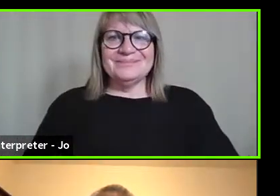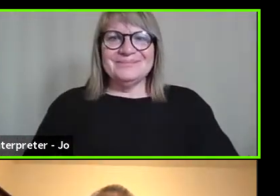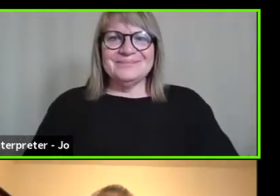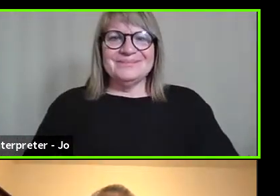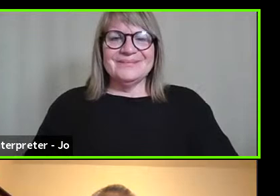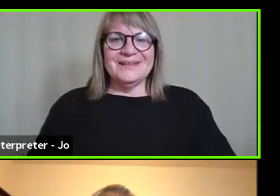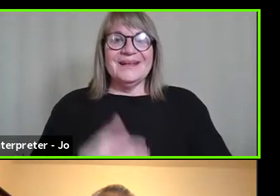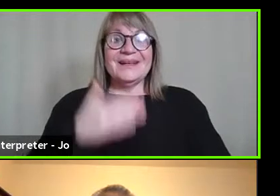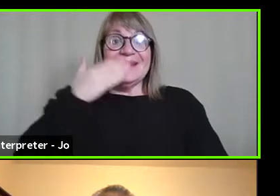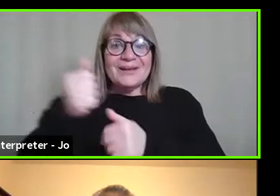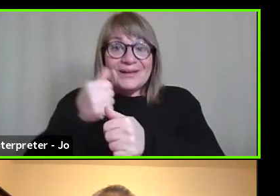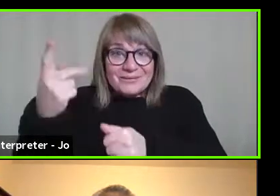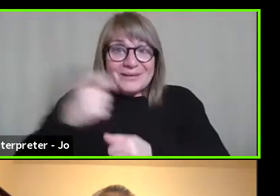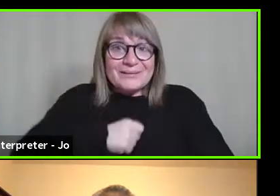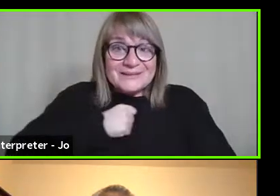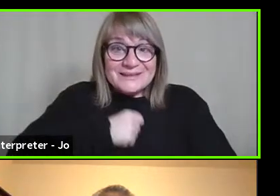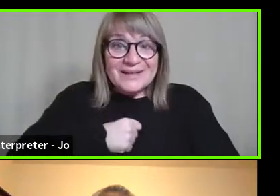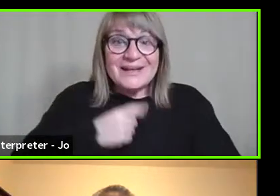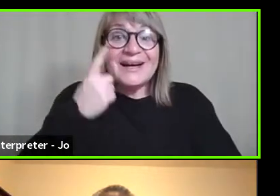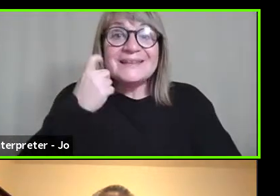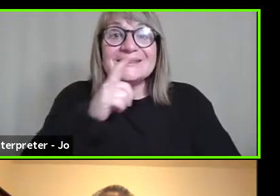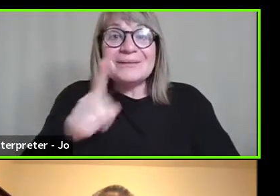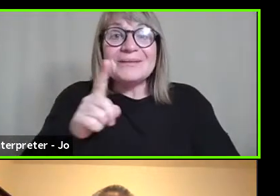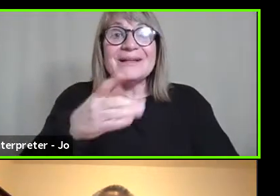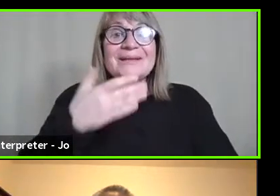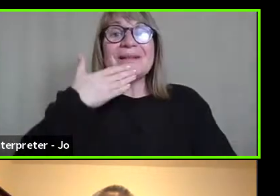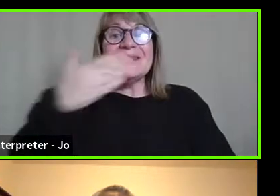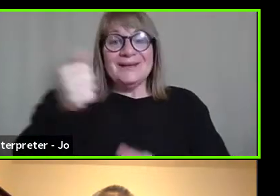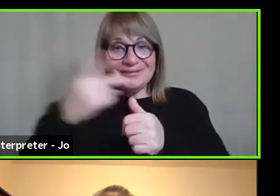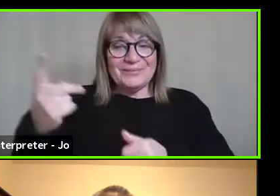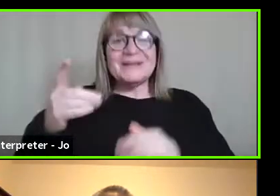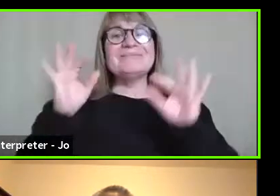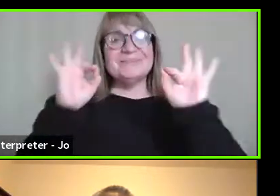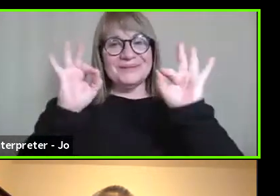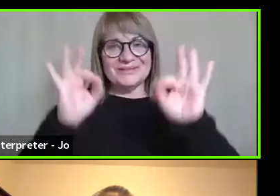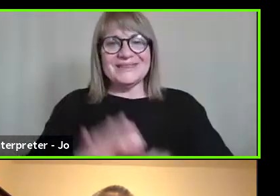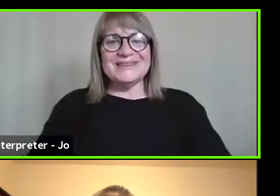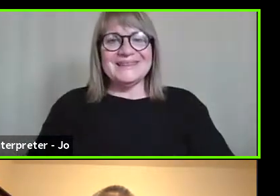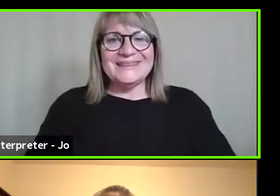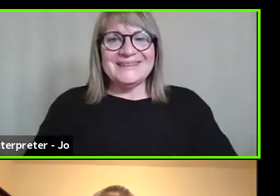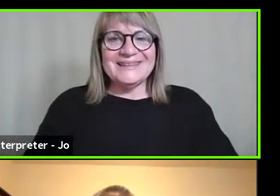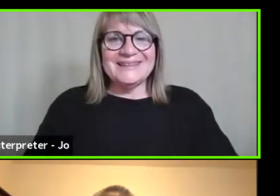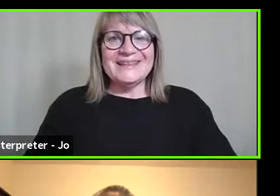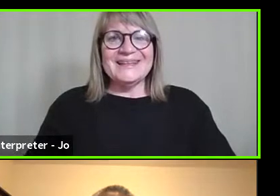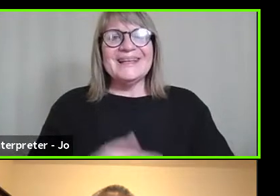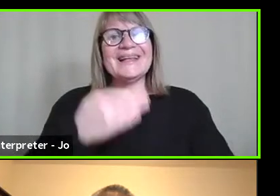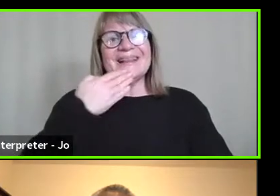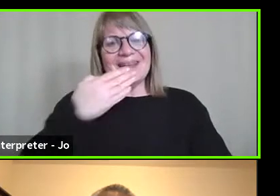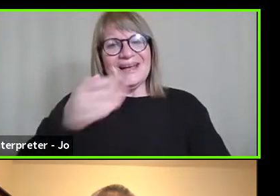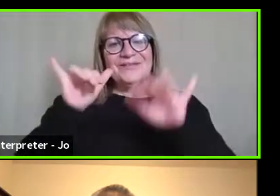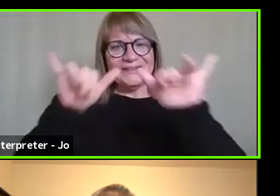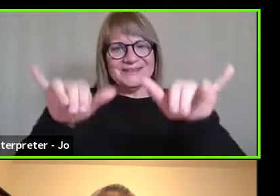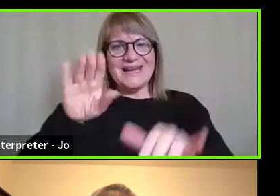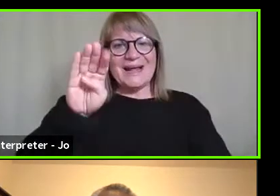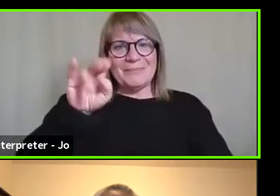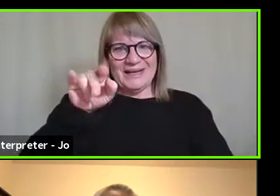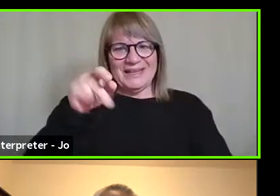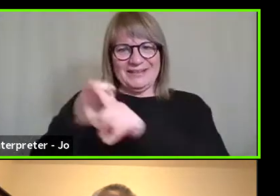thank you everyone i'm sorry i've just left it on you but thank you there you go thanks for hanging in benedict